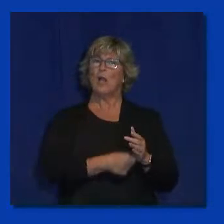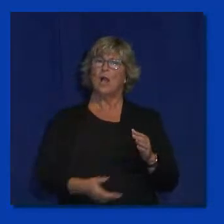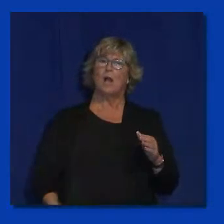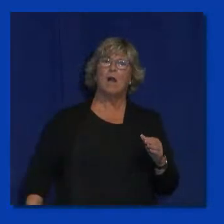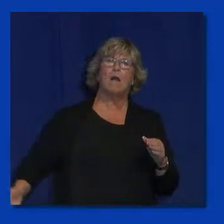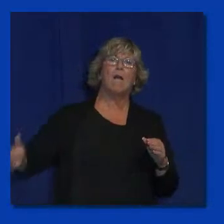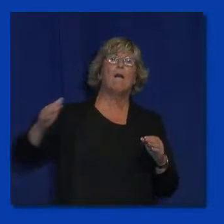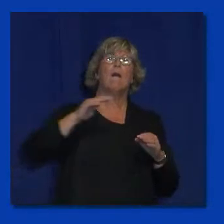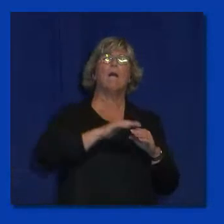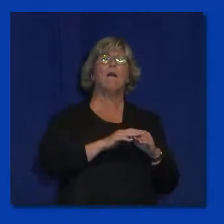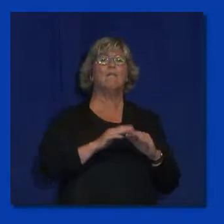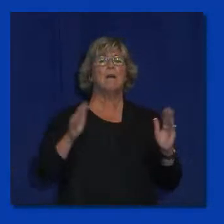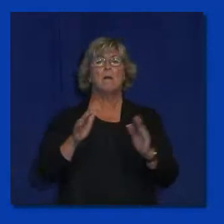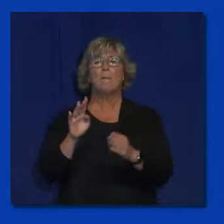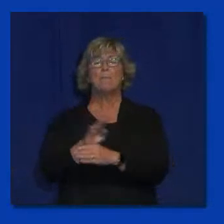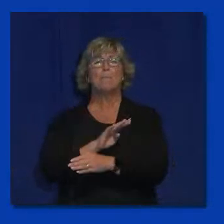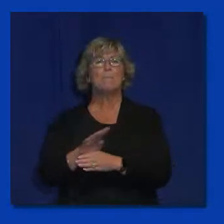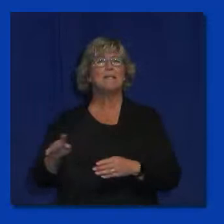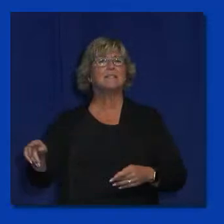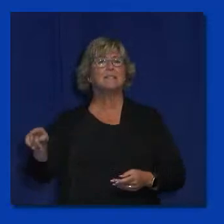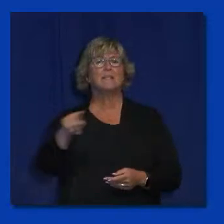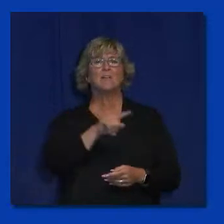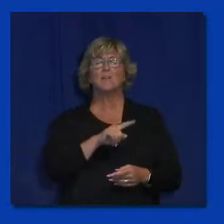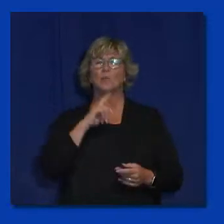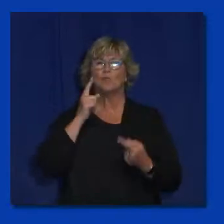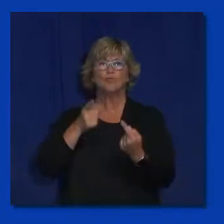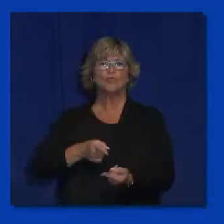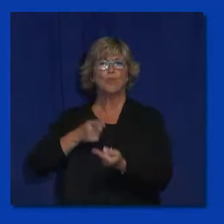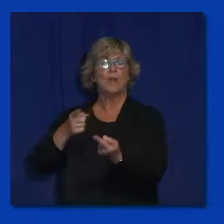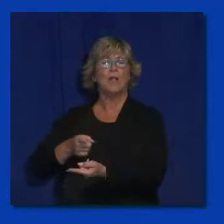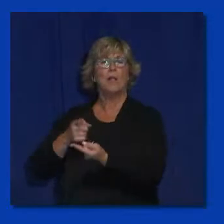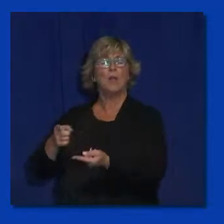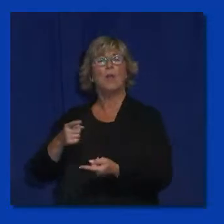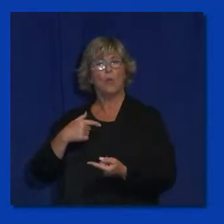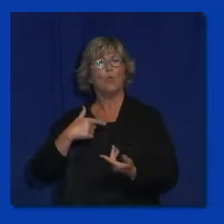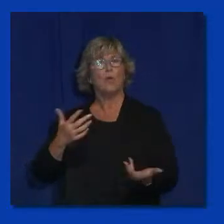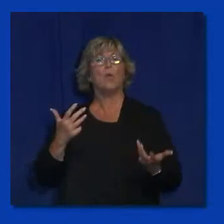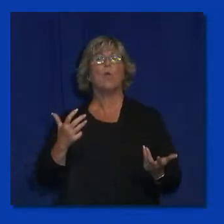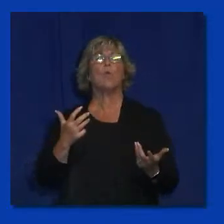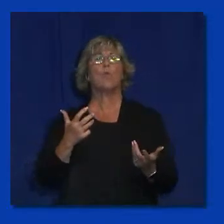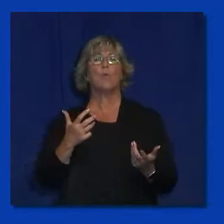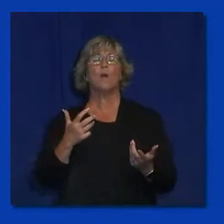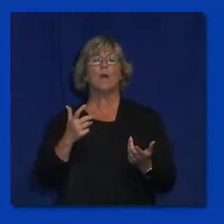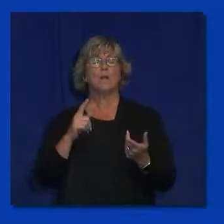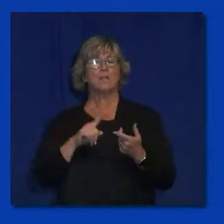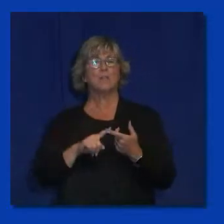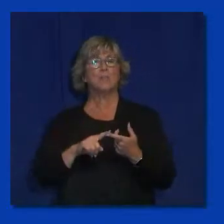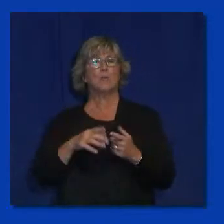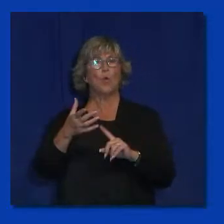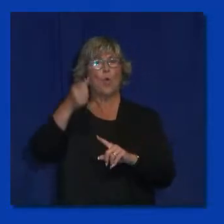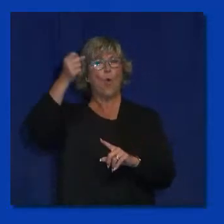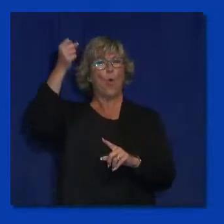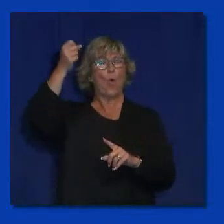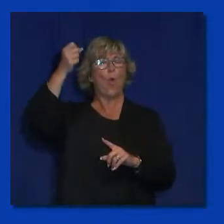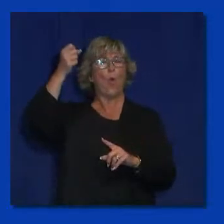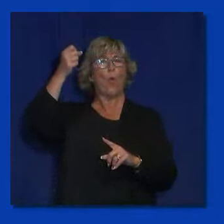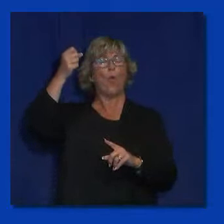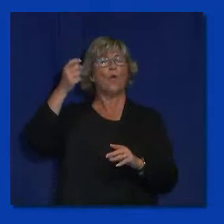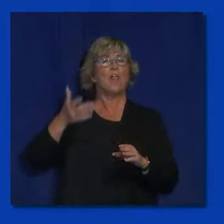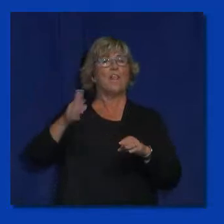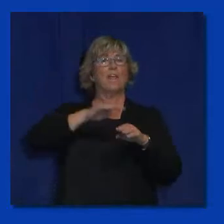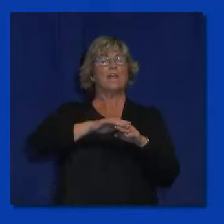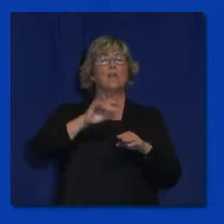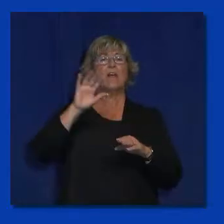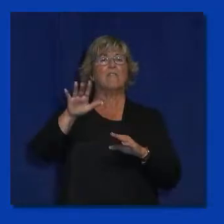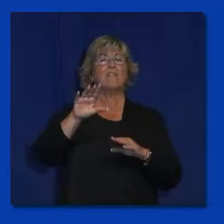increases and a lot of small businessmen and women that are struggling. And we're looking to pause an increase